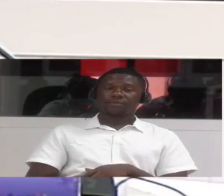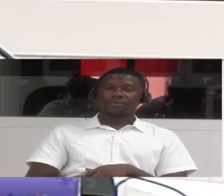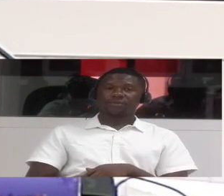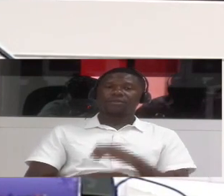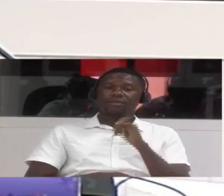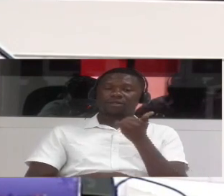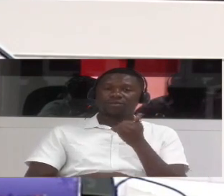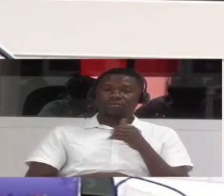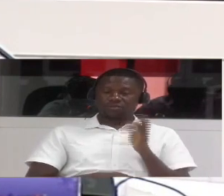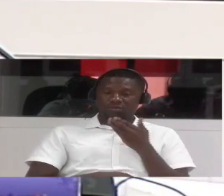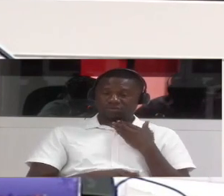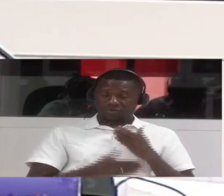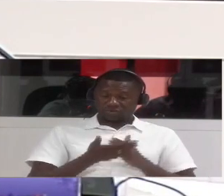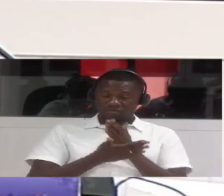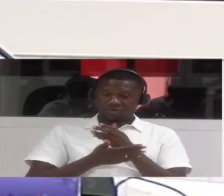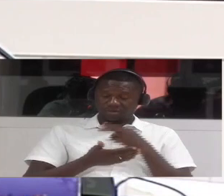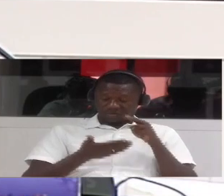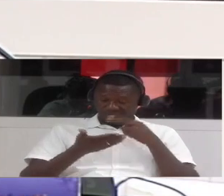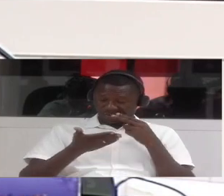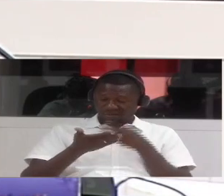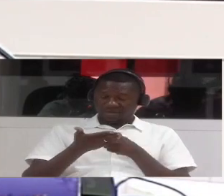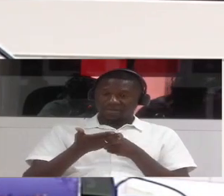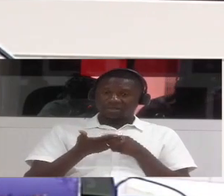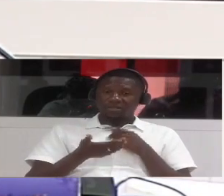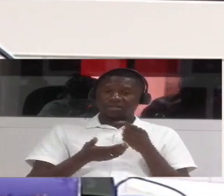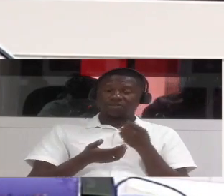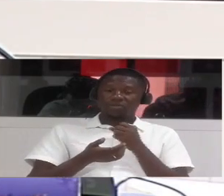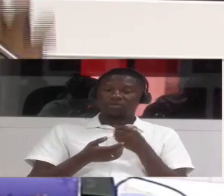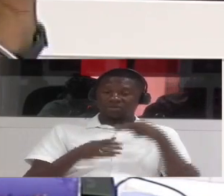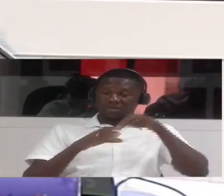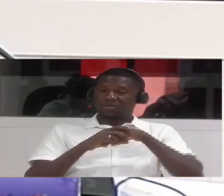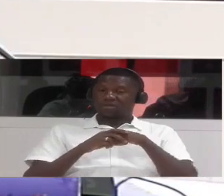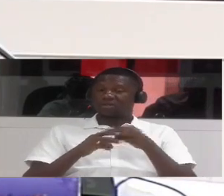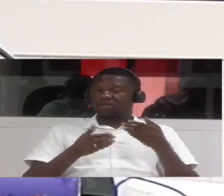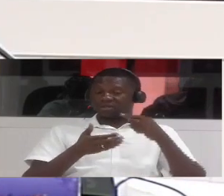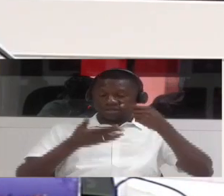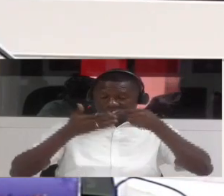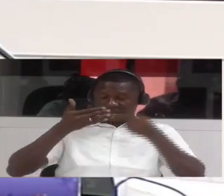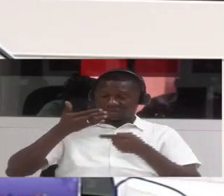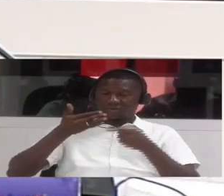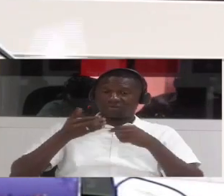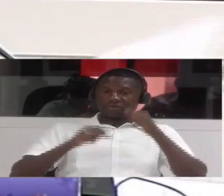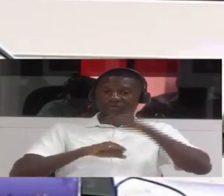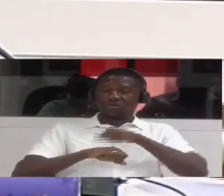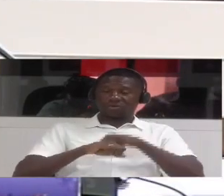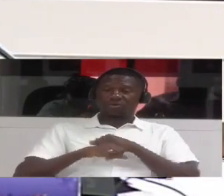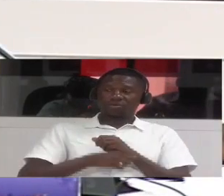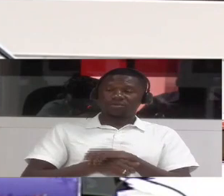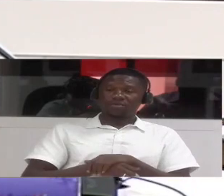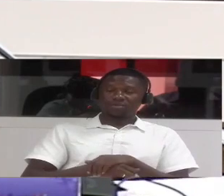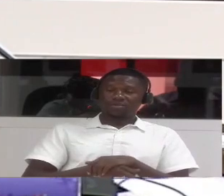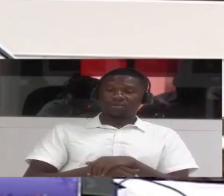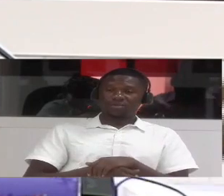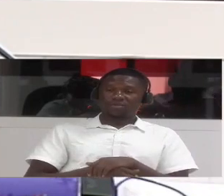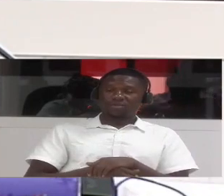when I was going through my notes this morning as well, I saw this, and this is not also included in the list of tortures. Yeah. He was